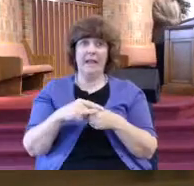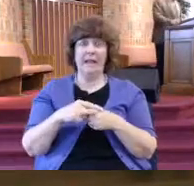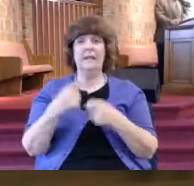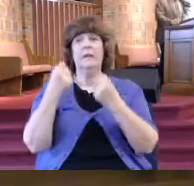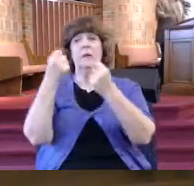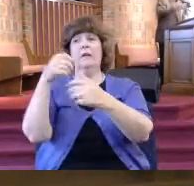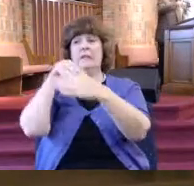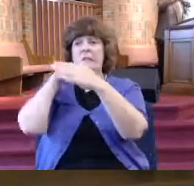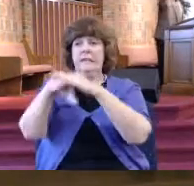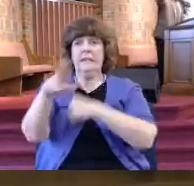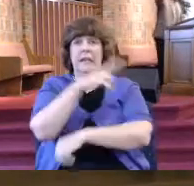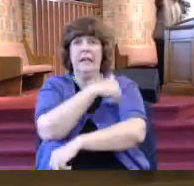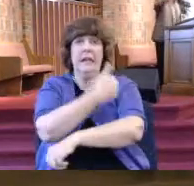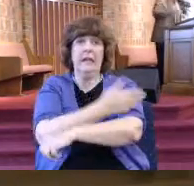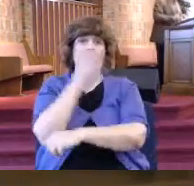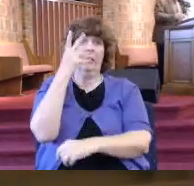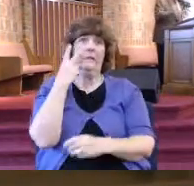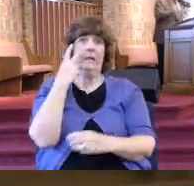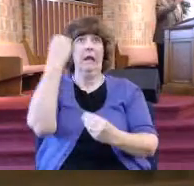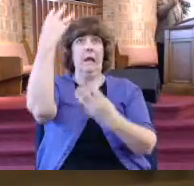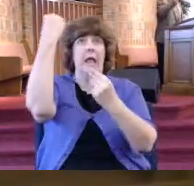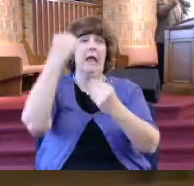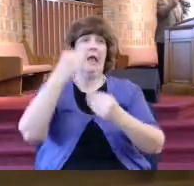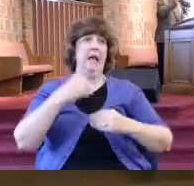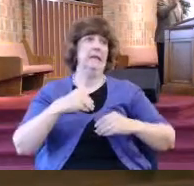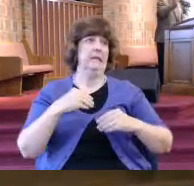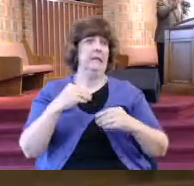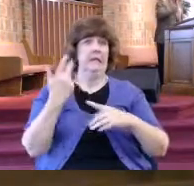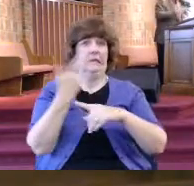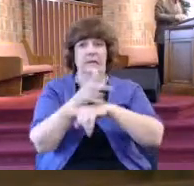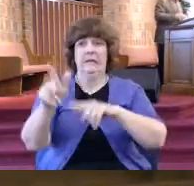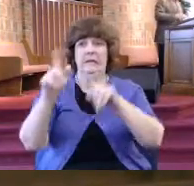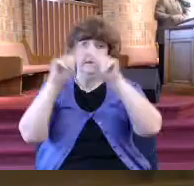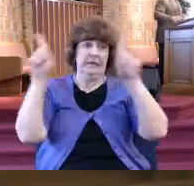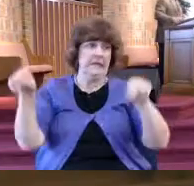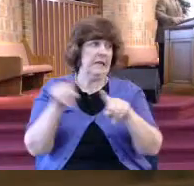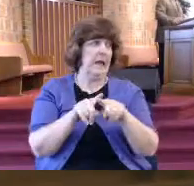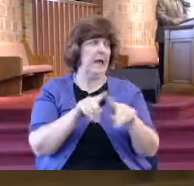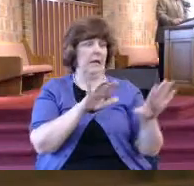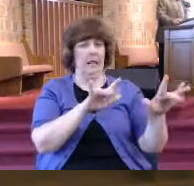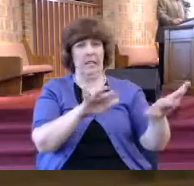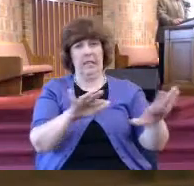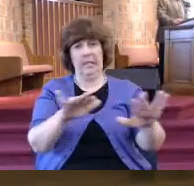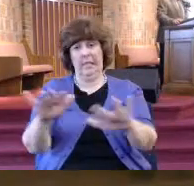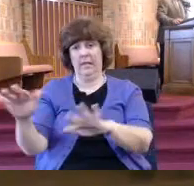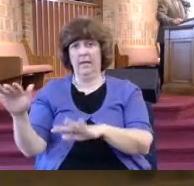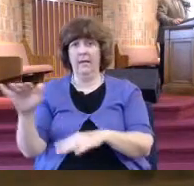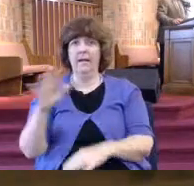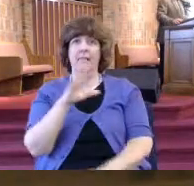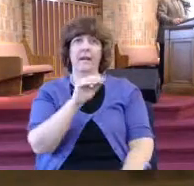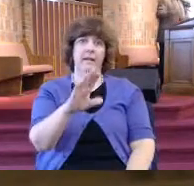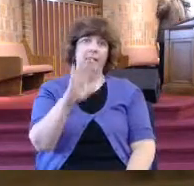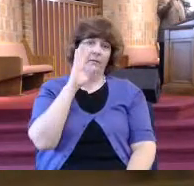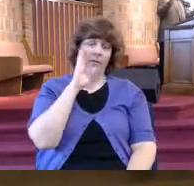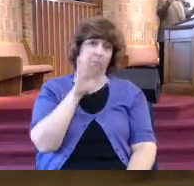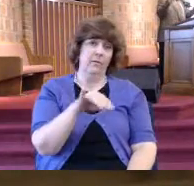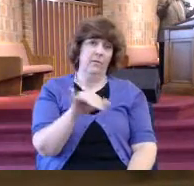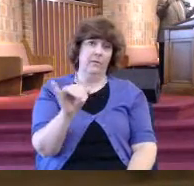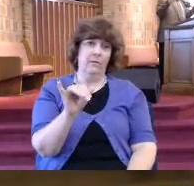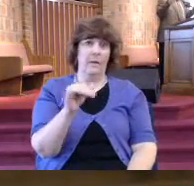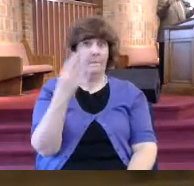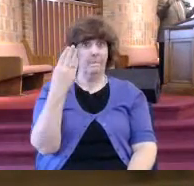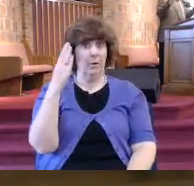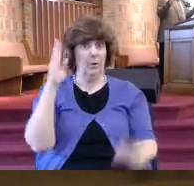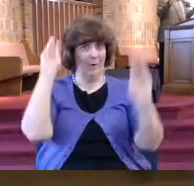Huntsville, you're going to find more control devices all around us. And of course, there's always the ever-popular blue